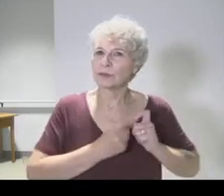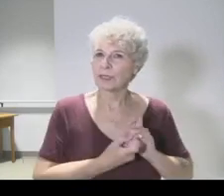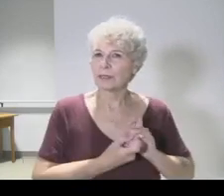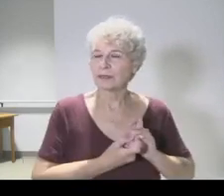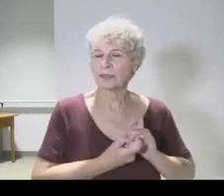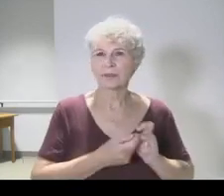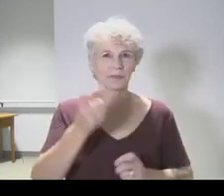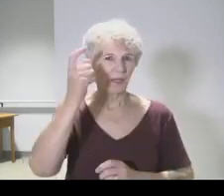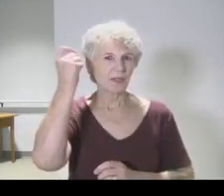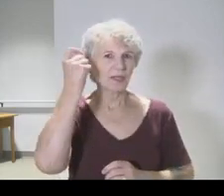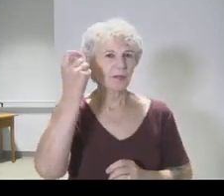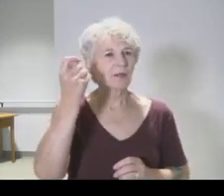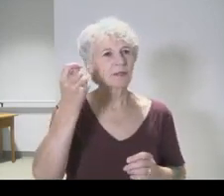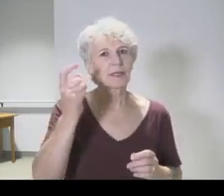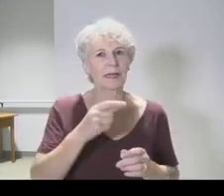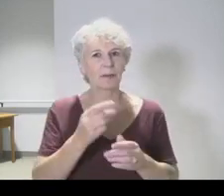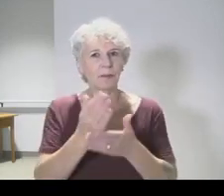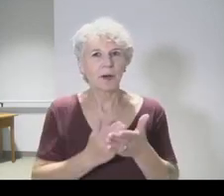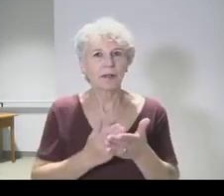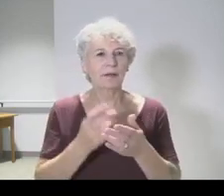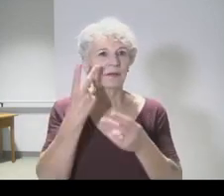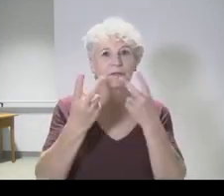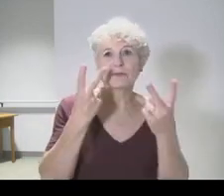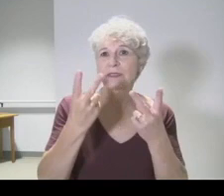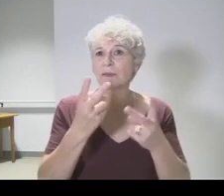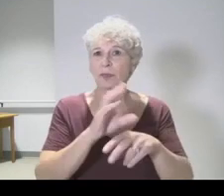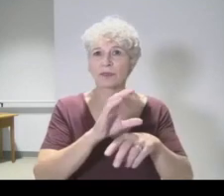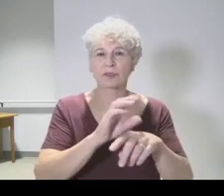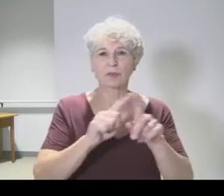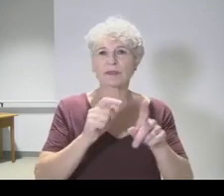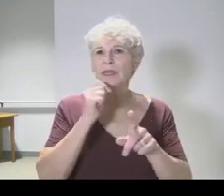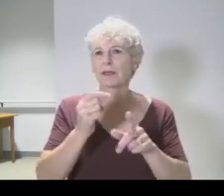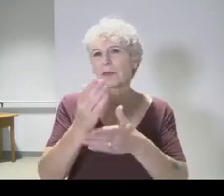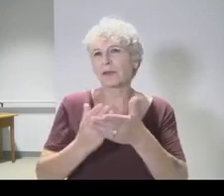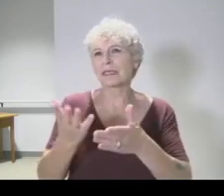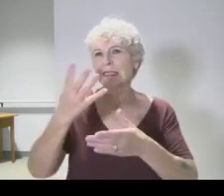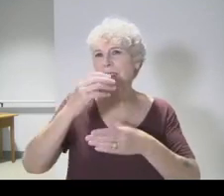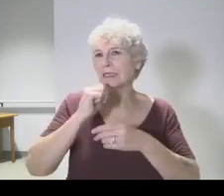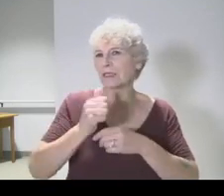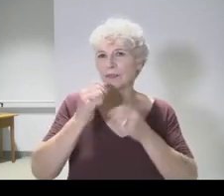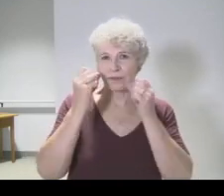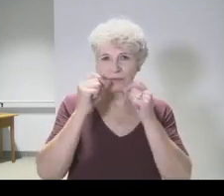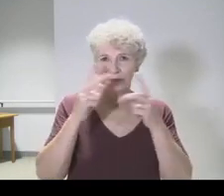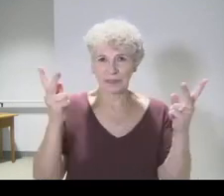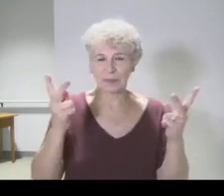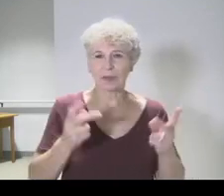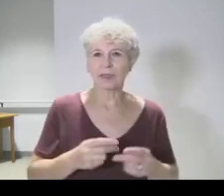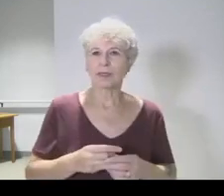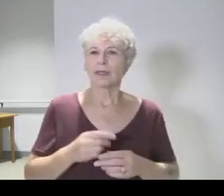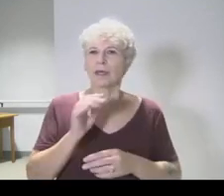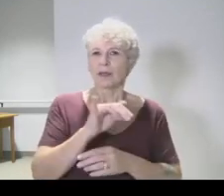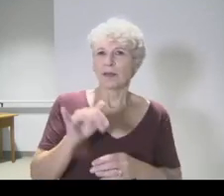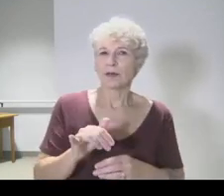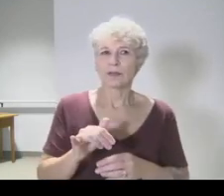speaking, they were part of the visible church, but not part of the invisible church. The visible church being those of us